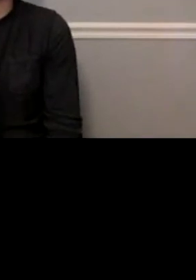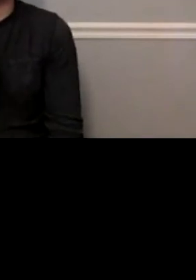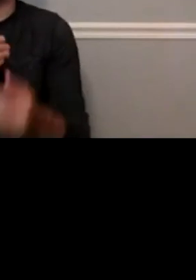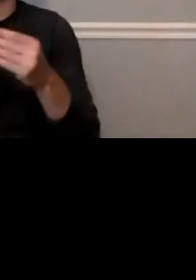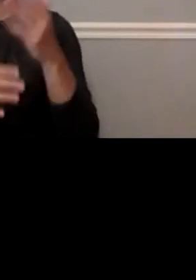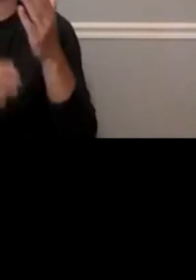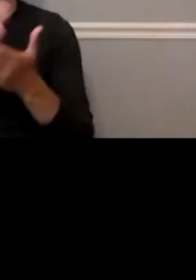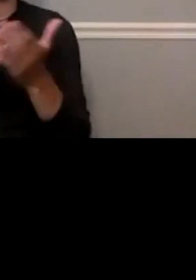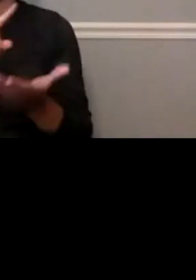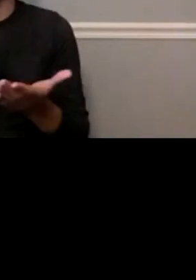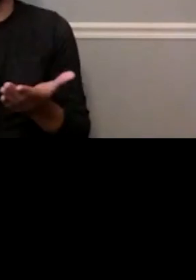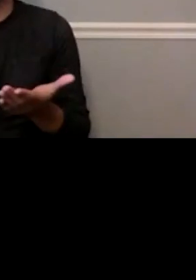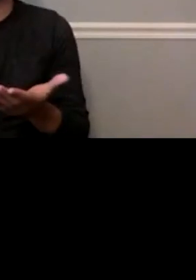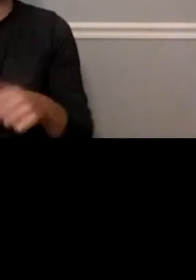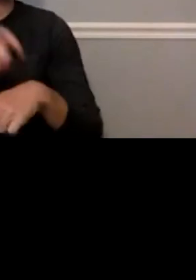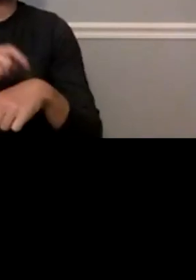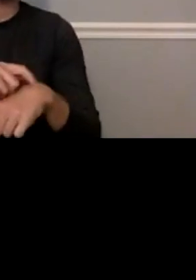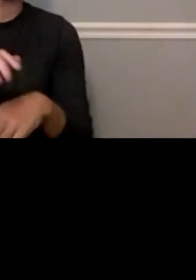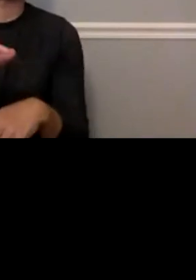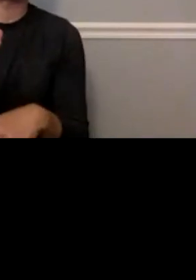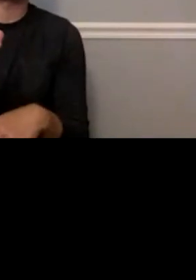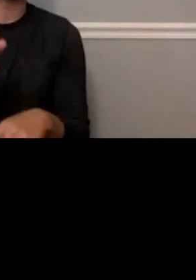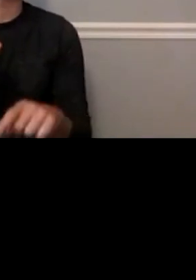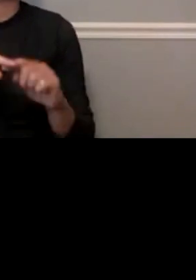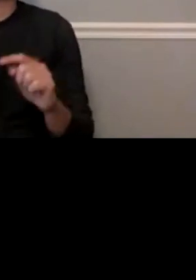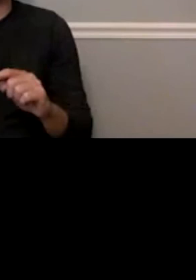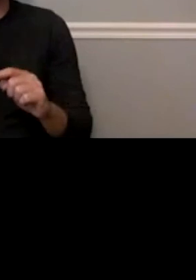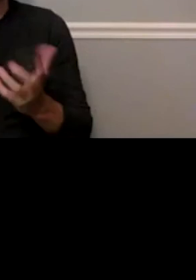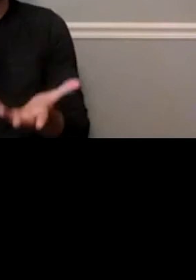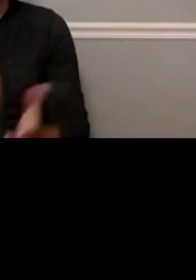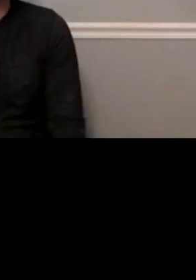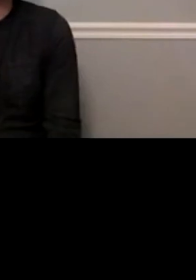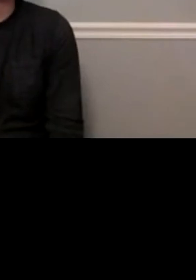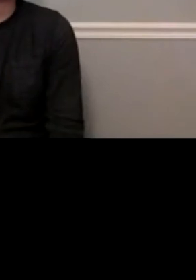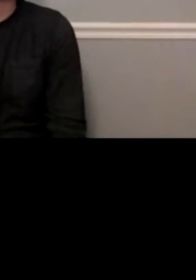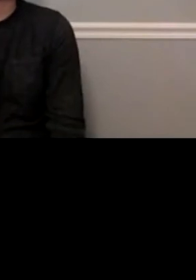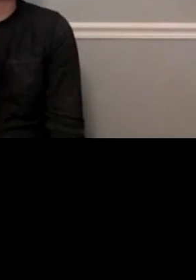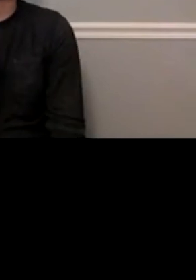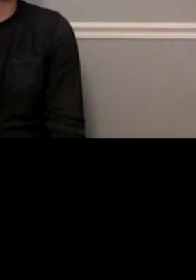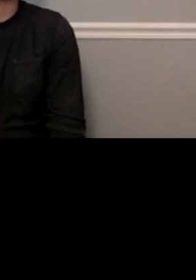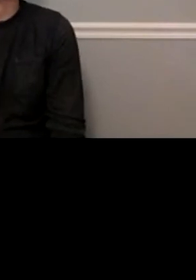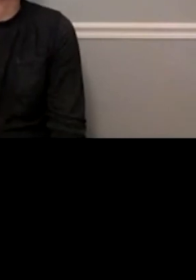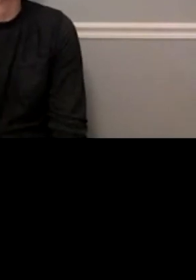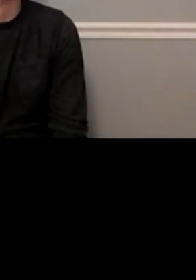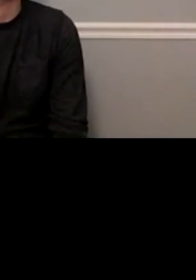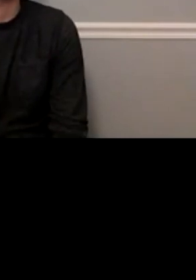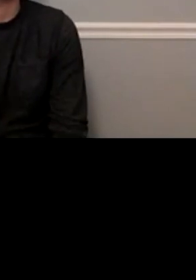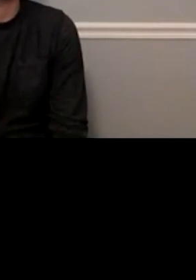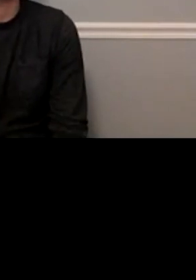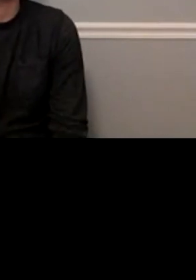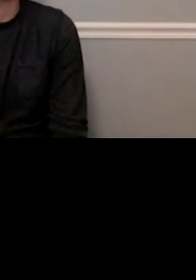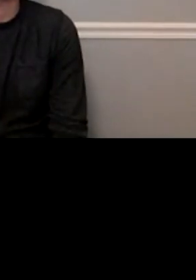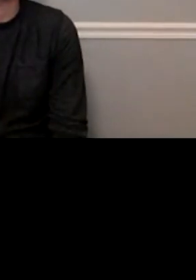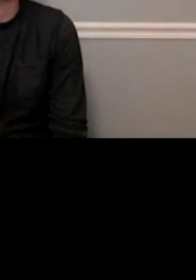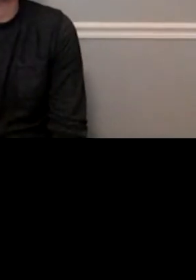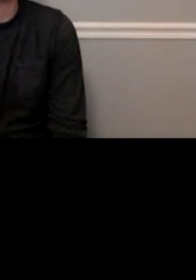now. We don't have a lot of time, so we'll see what we can get to. The first question is from Brian Kane.